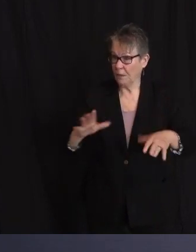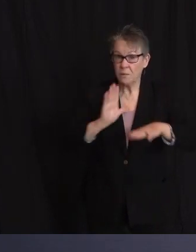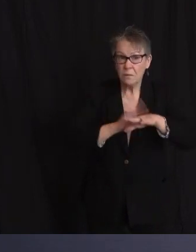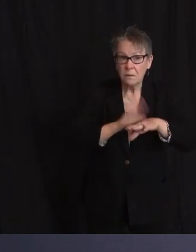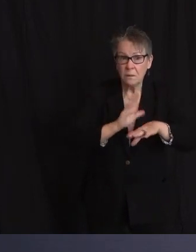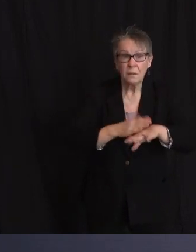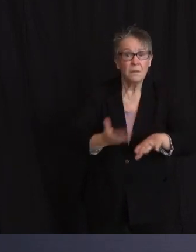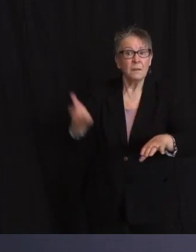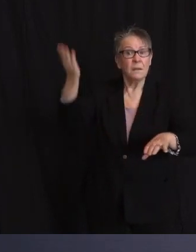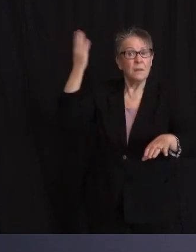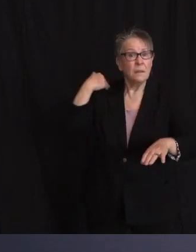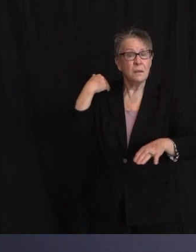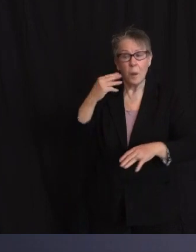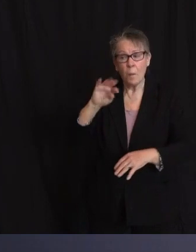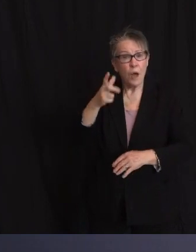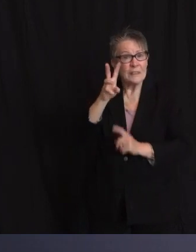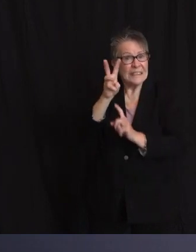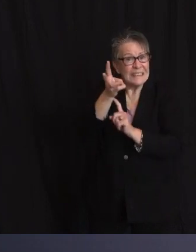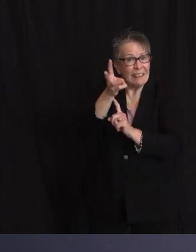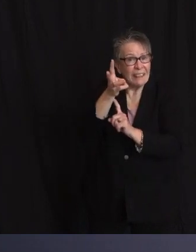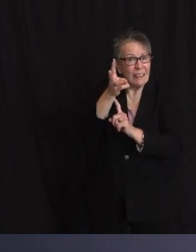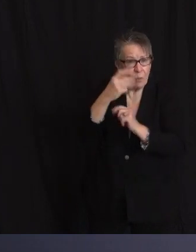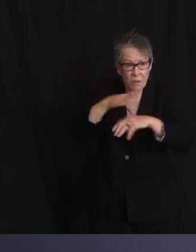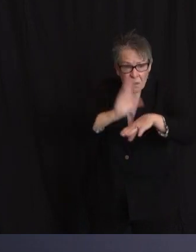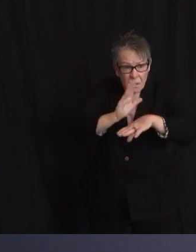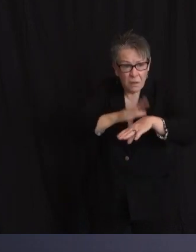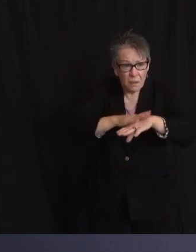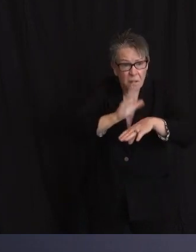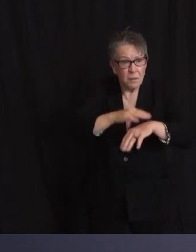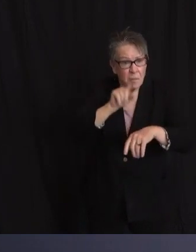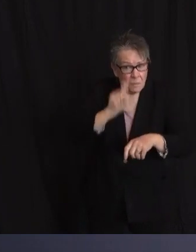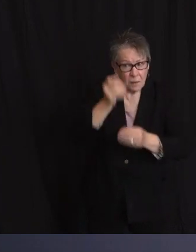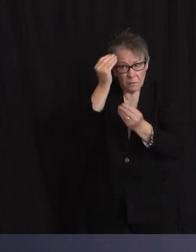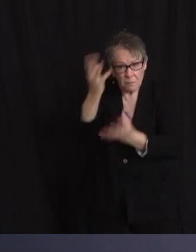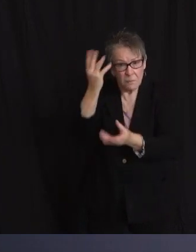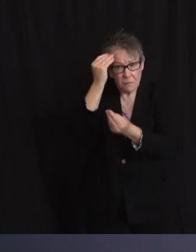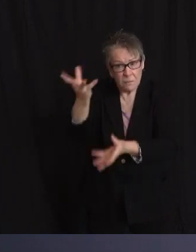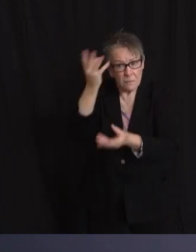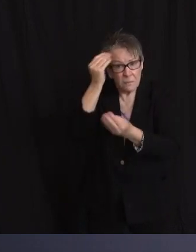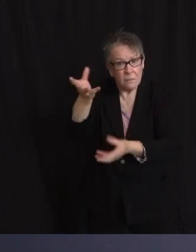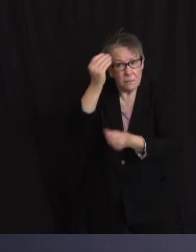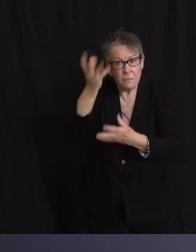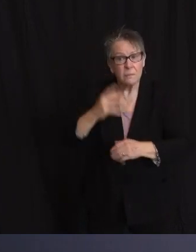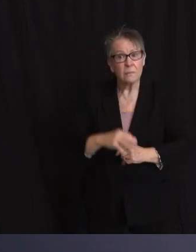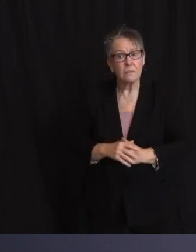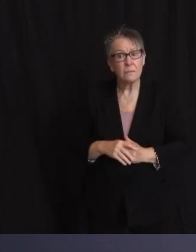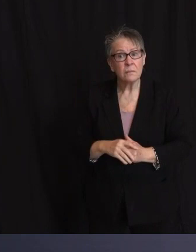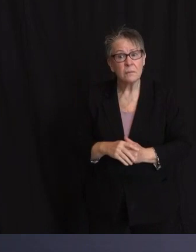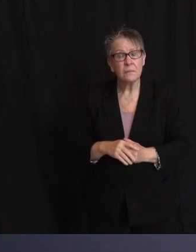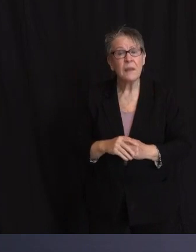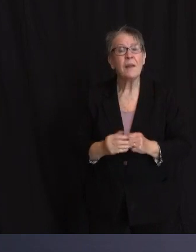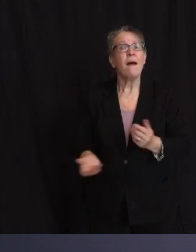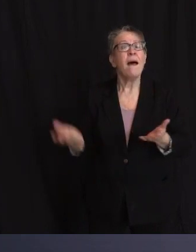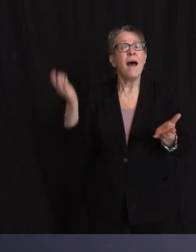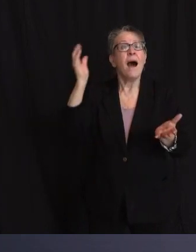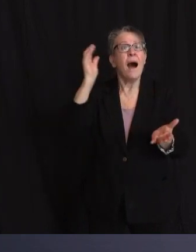CMS is also reinforcing an existing requirement in New Jersey that nursing homes must report communicable